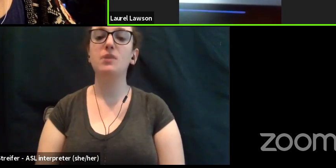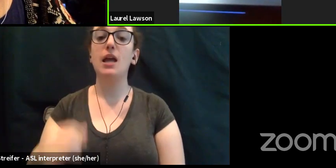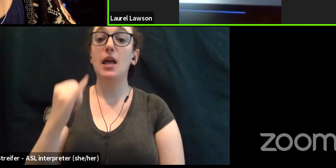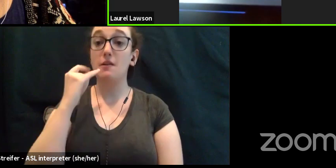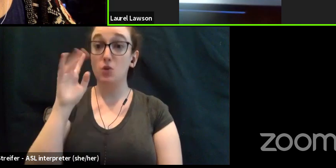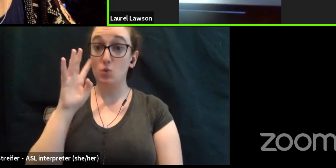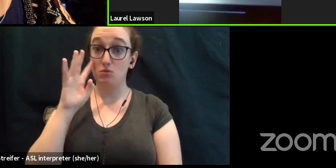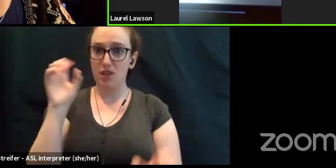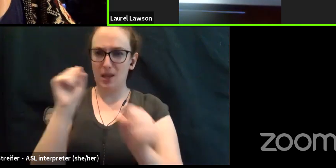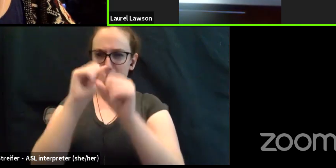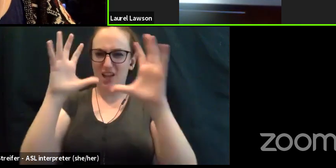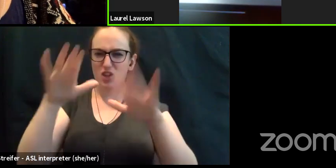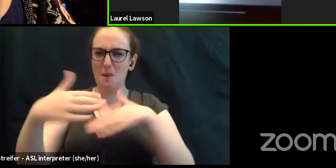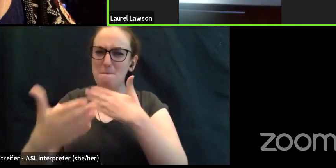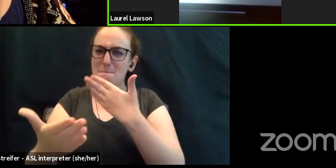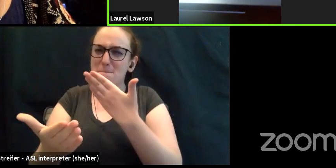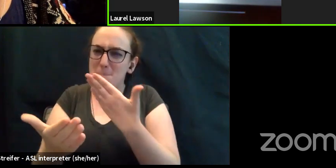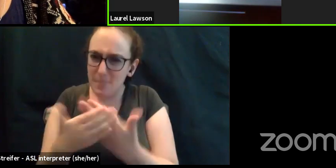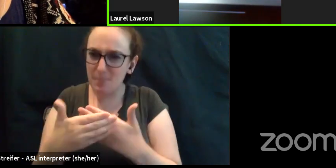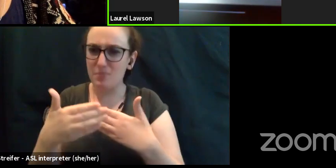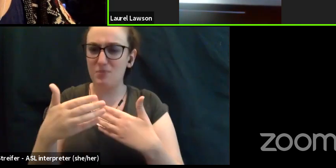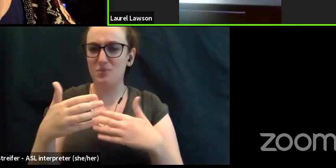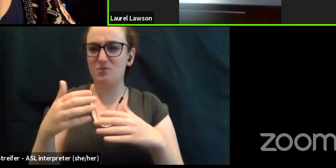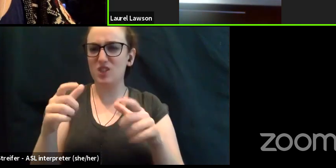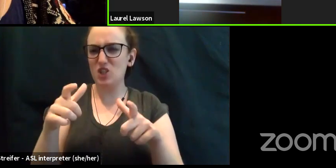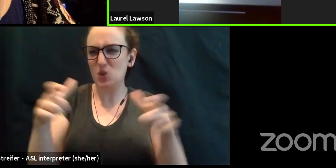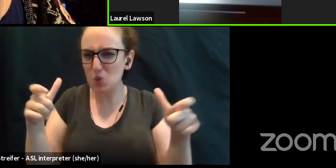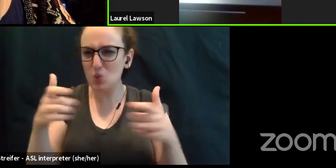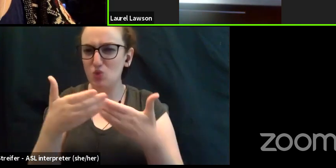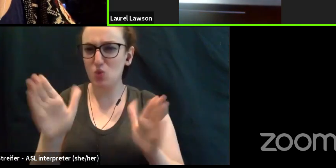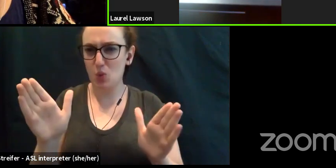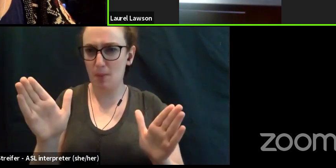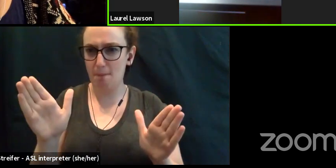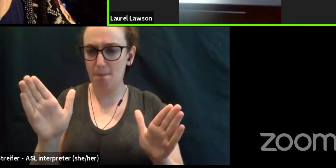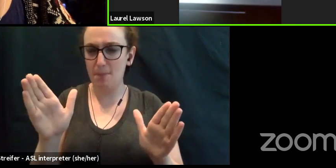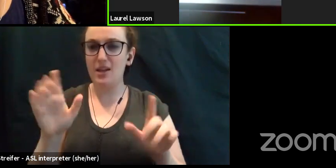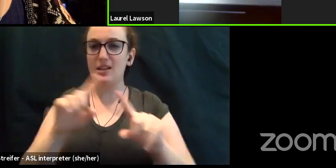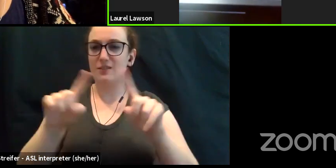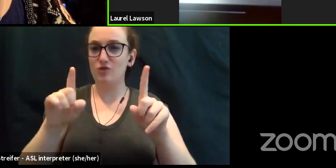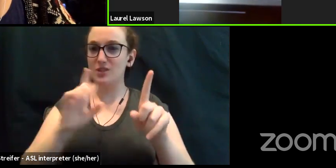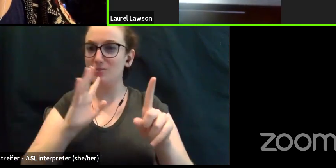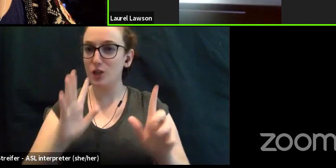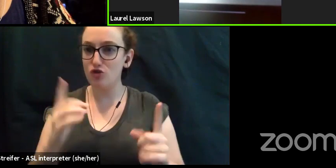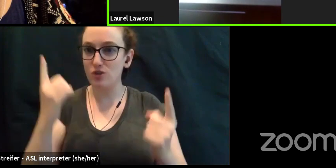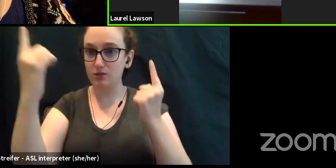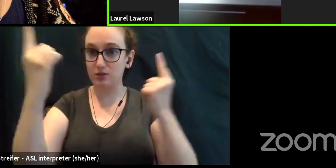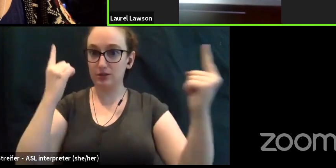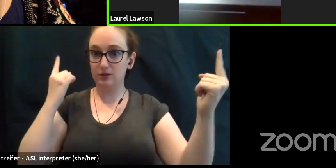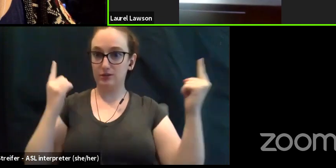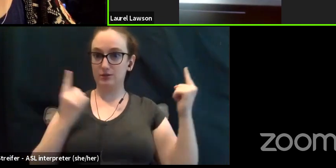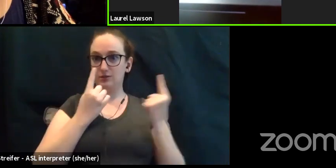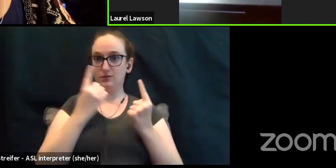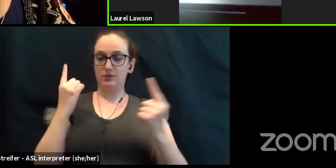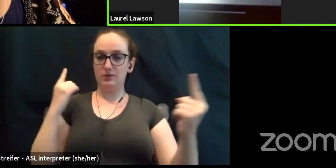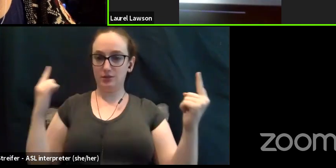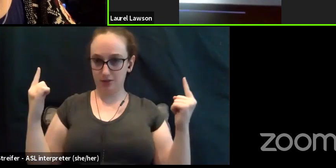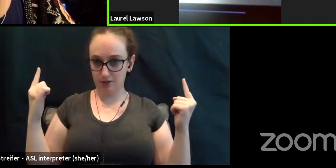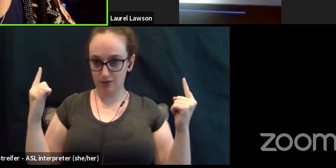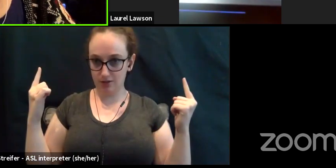gallery, and there are 30 speakers scattered around the space, they can be anywhere, floor, floating in midair,